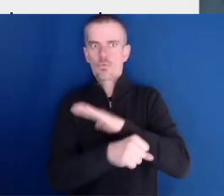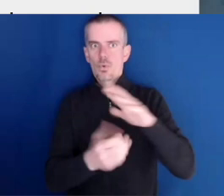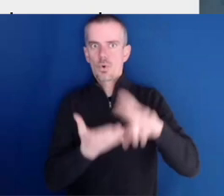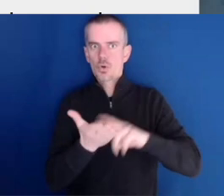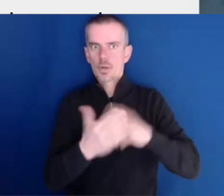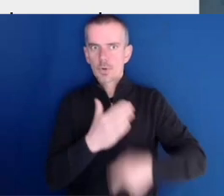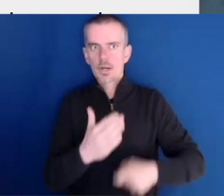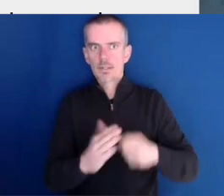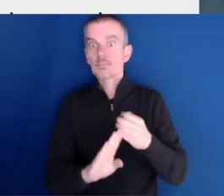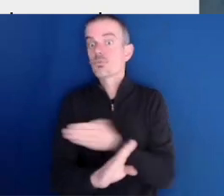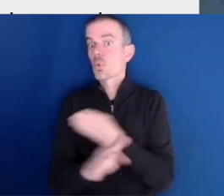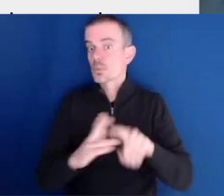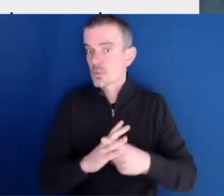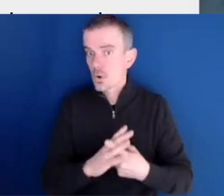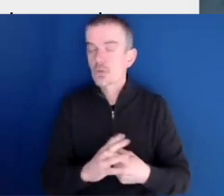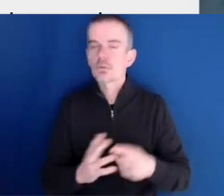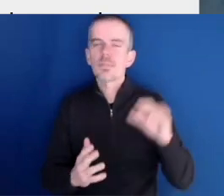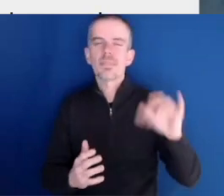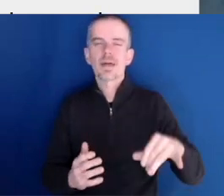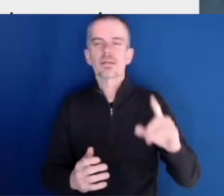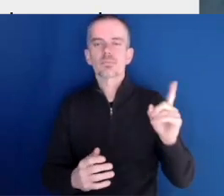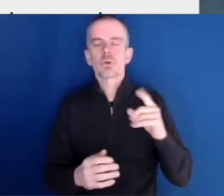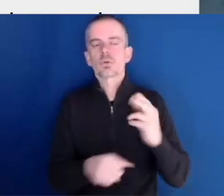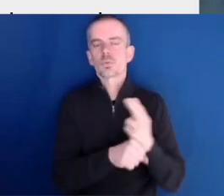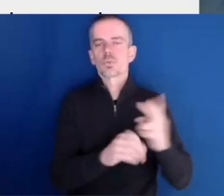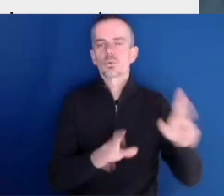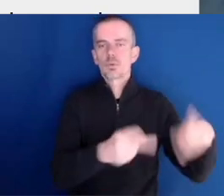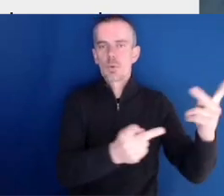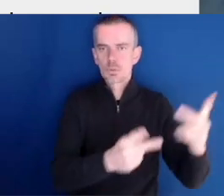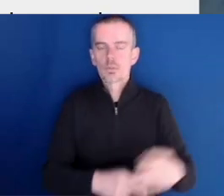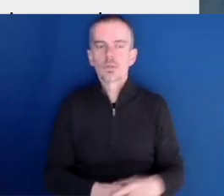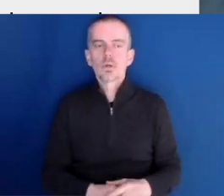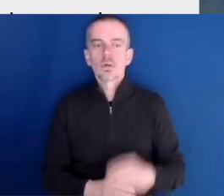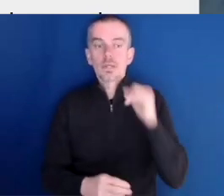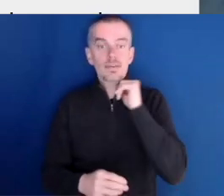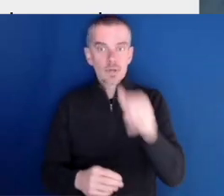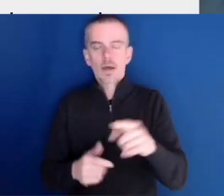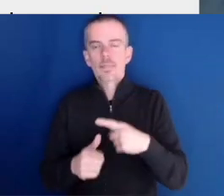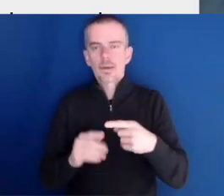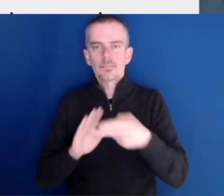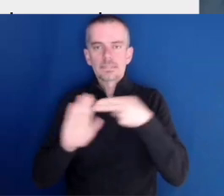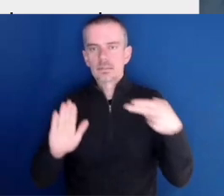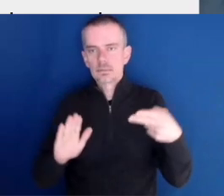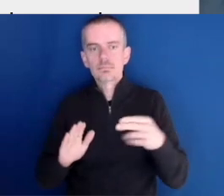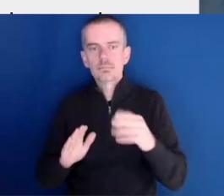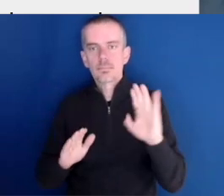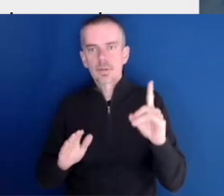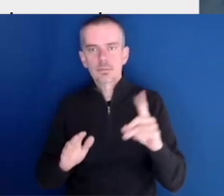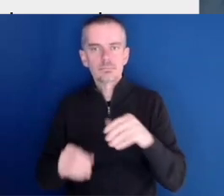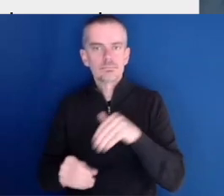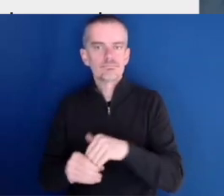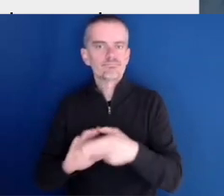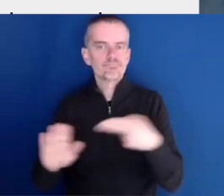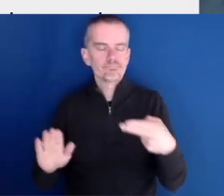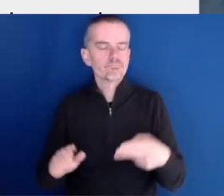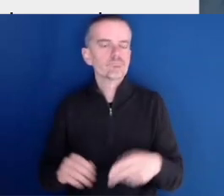in advance, right? So that's when we would use a proposal. Otherwise, we would go the sealed bid route. Okay, so that's kind of an overview of what we